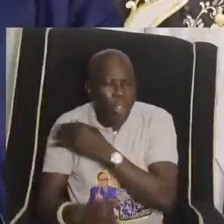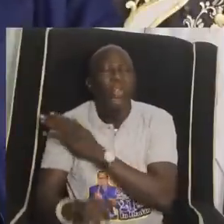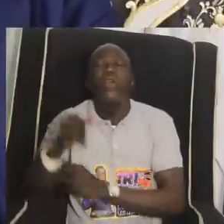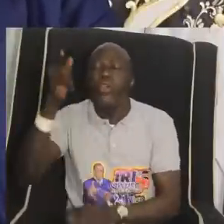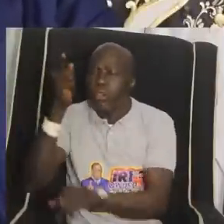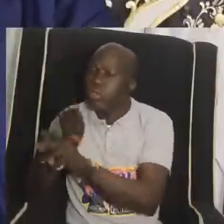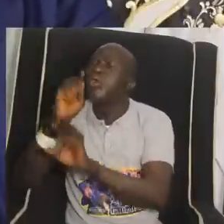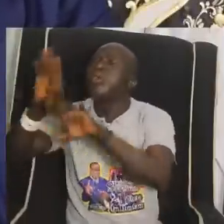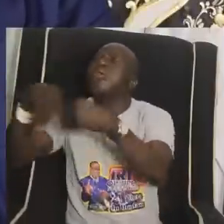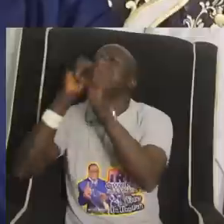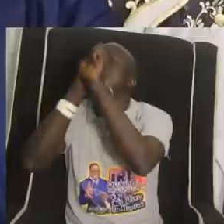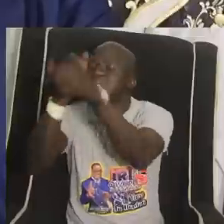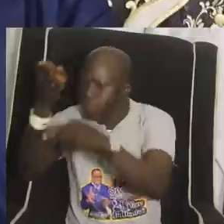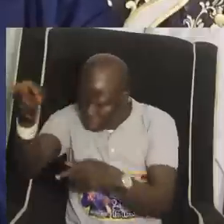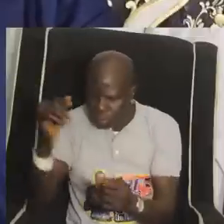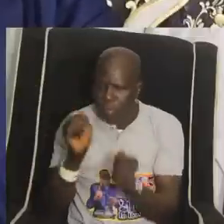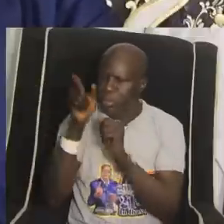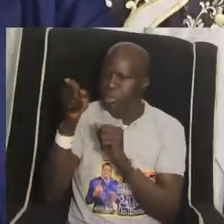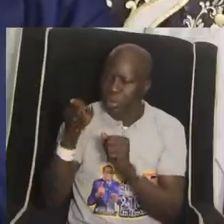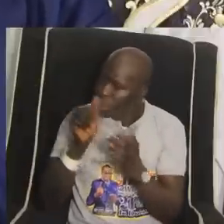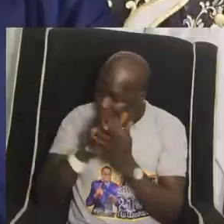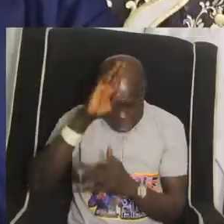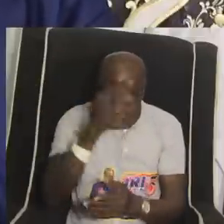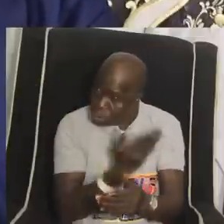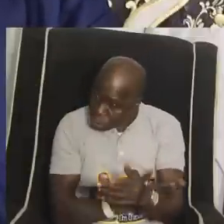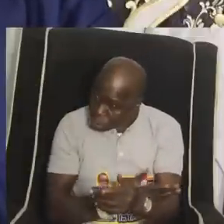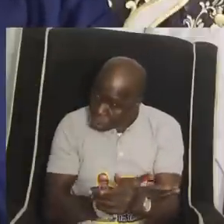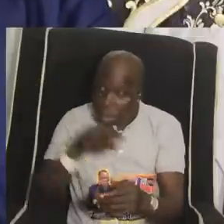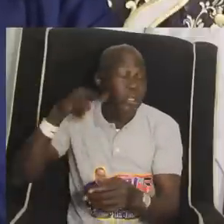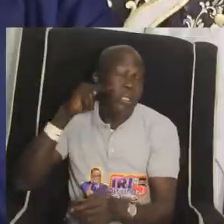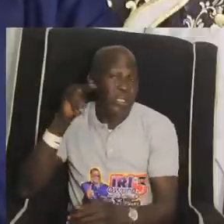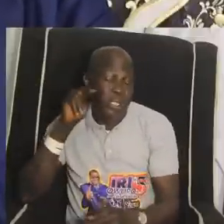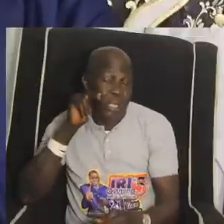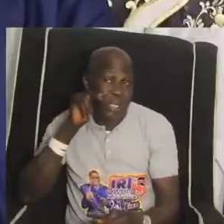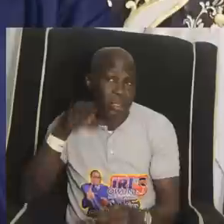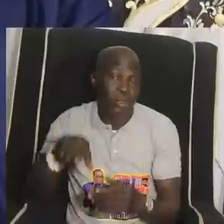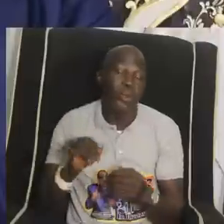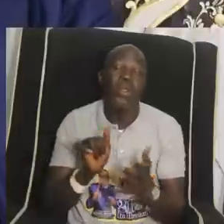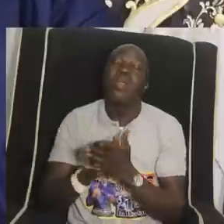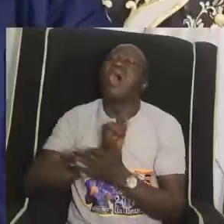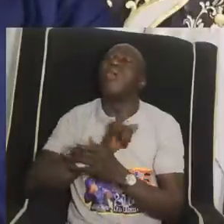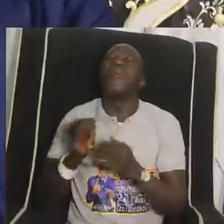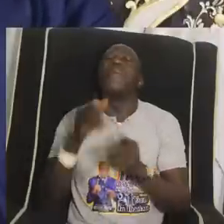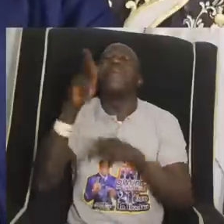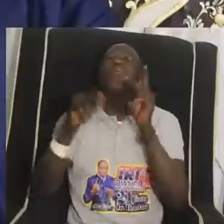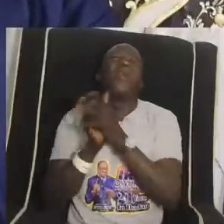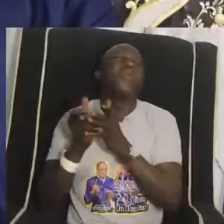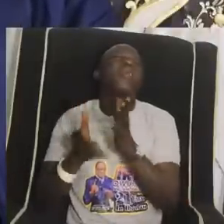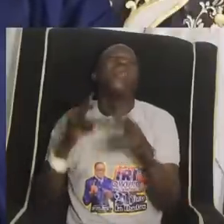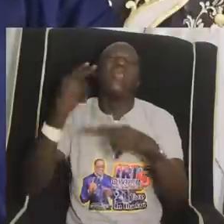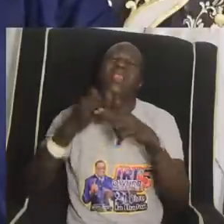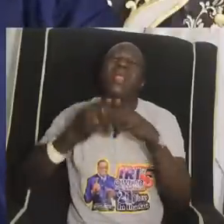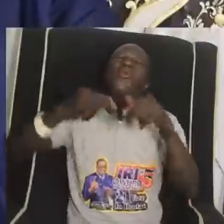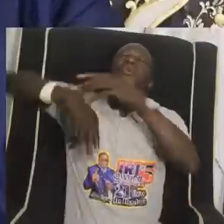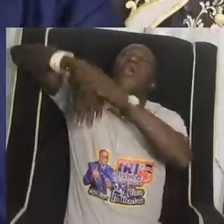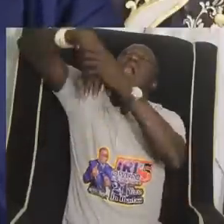God intentionally just blessed you with him. He said, the son. This Nigeria that we are in, that his name will